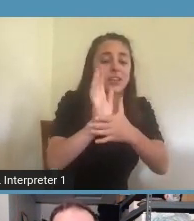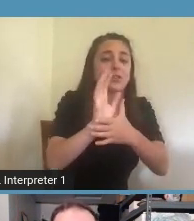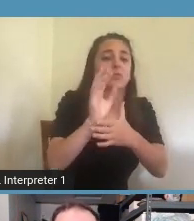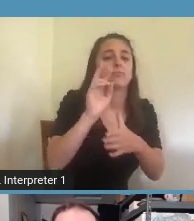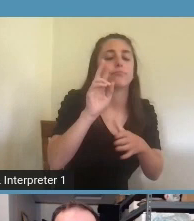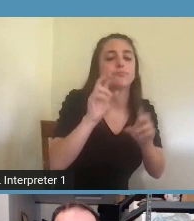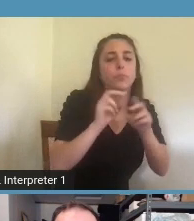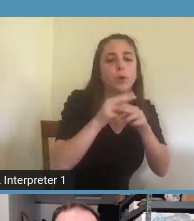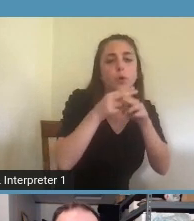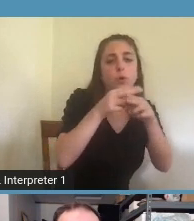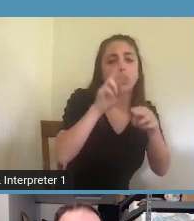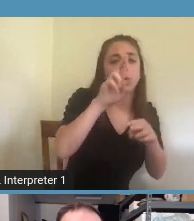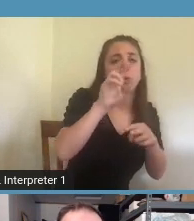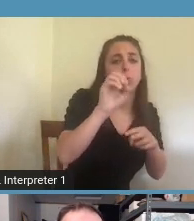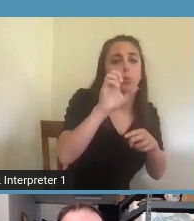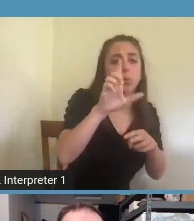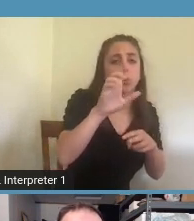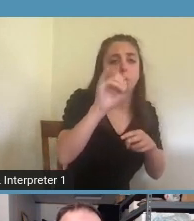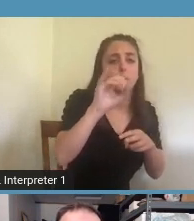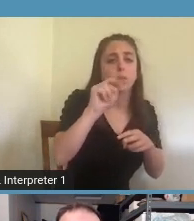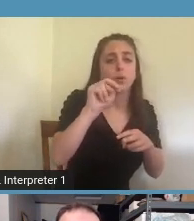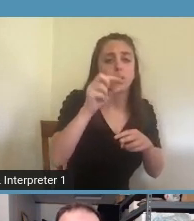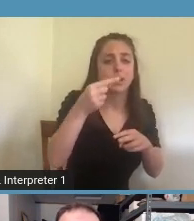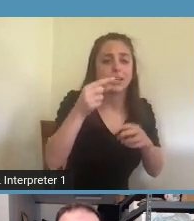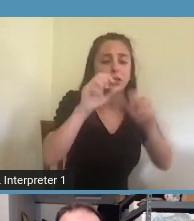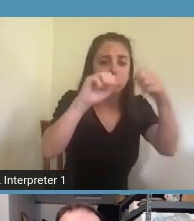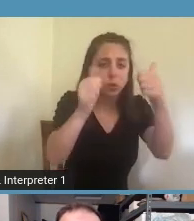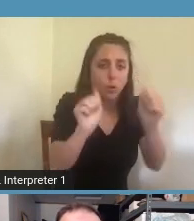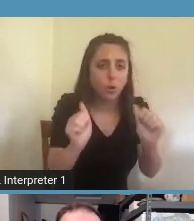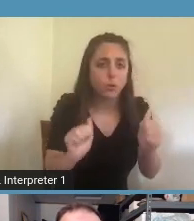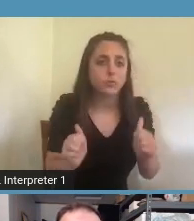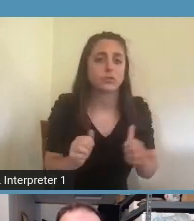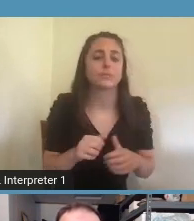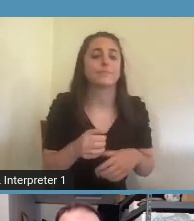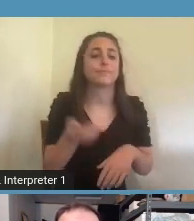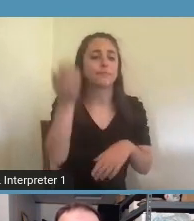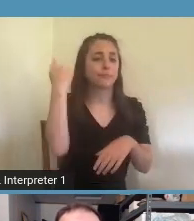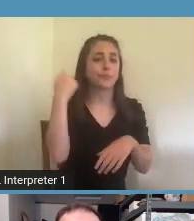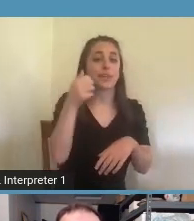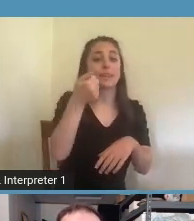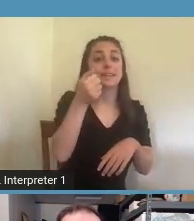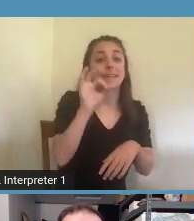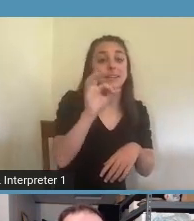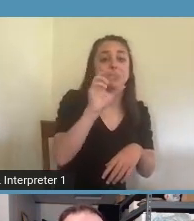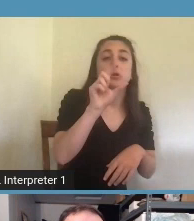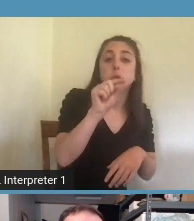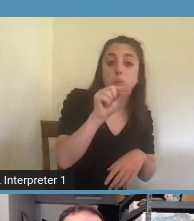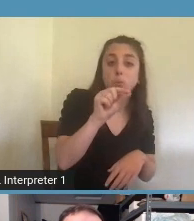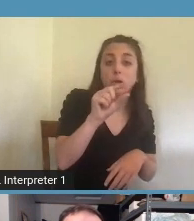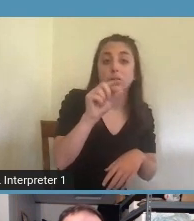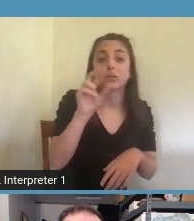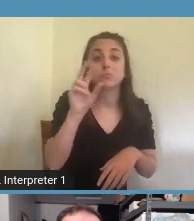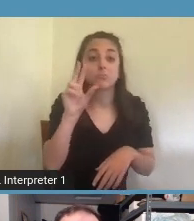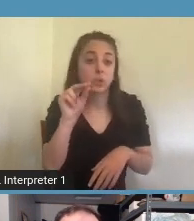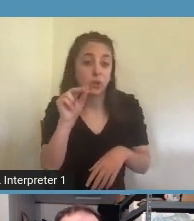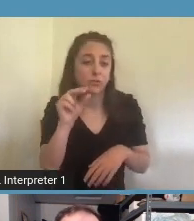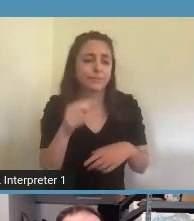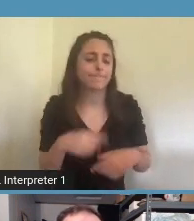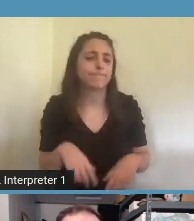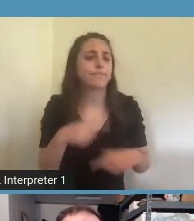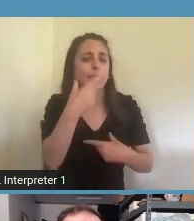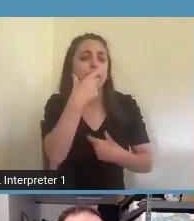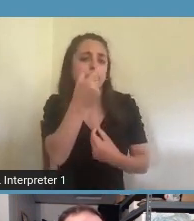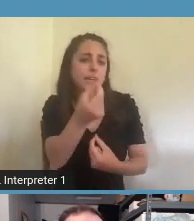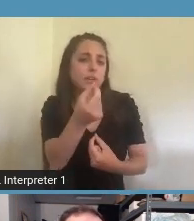Sculptures, and these were cars from the 1920s and 30s. It was really kind of interesting because a